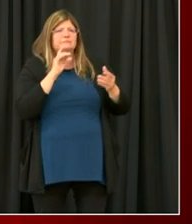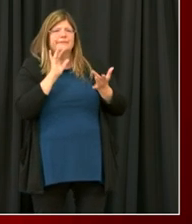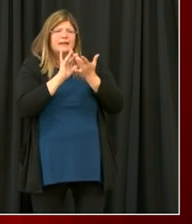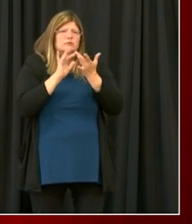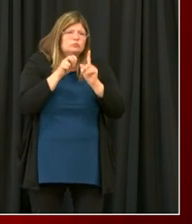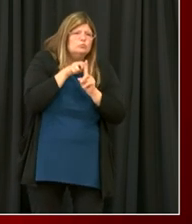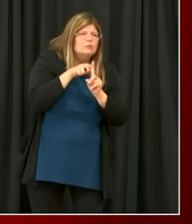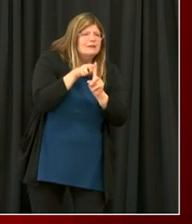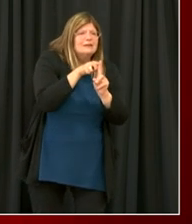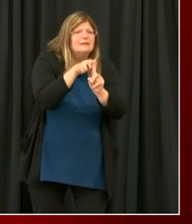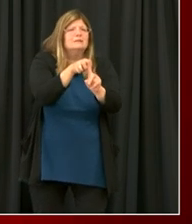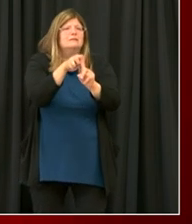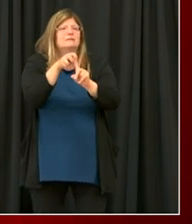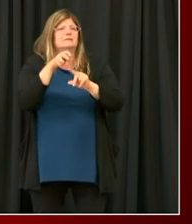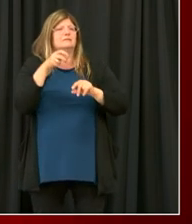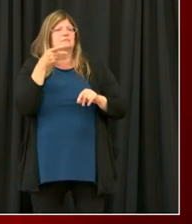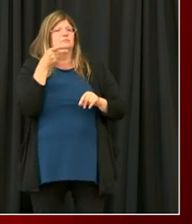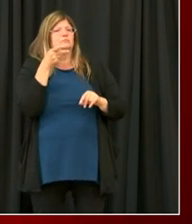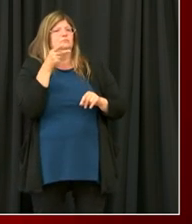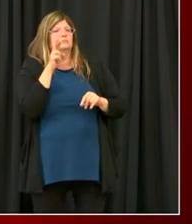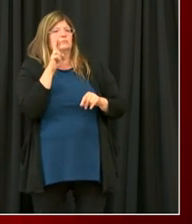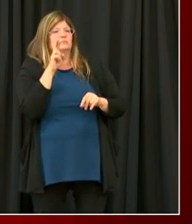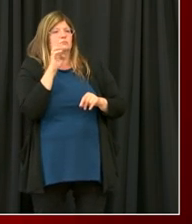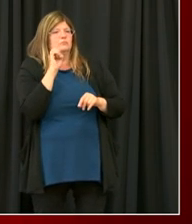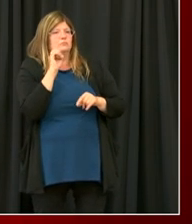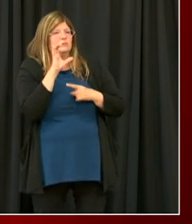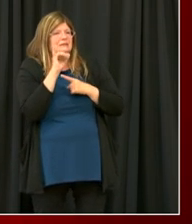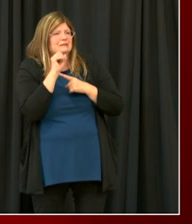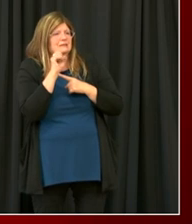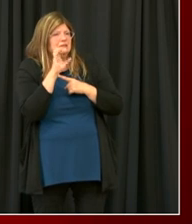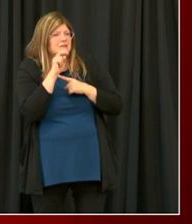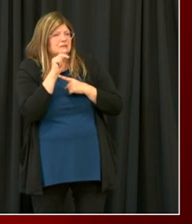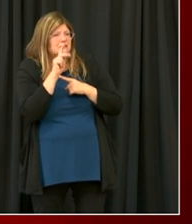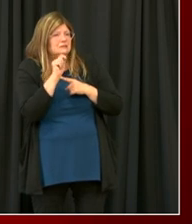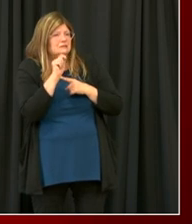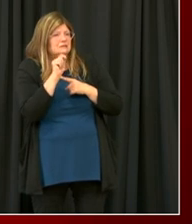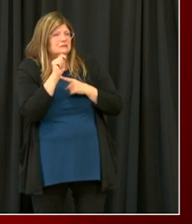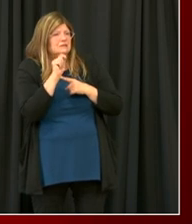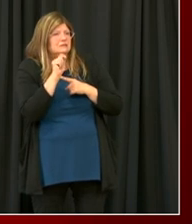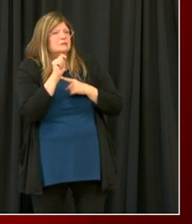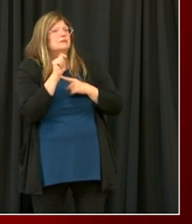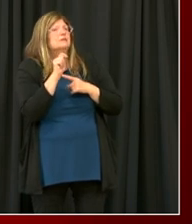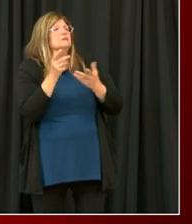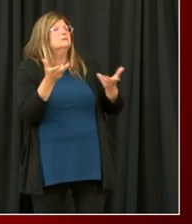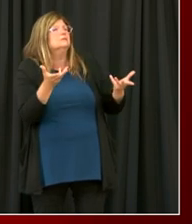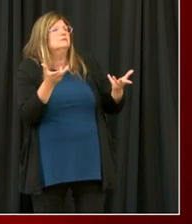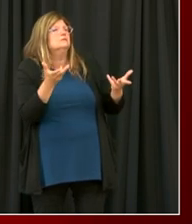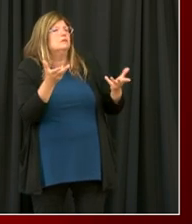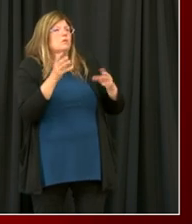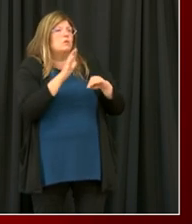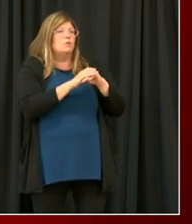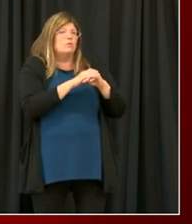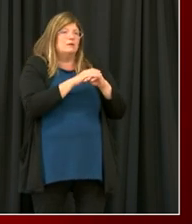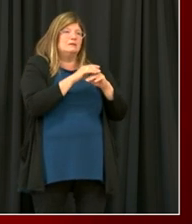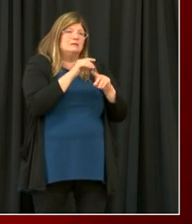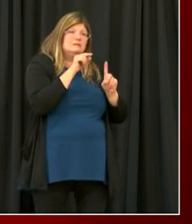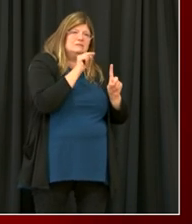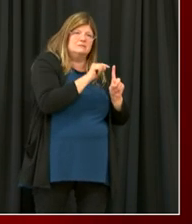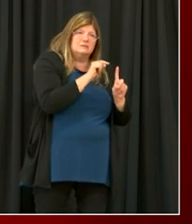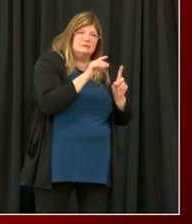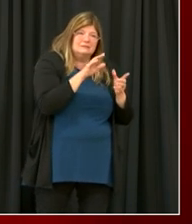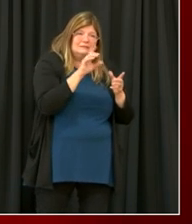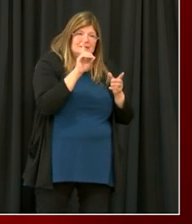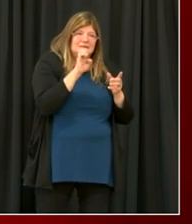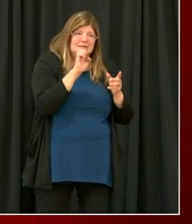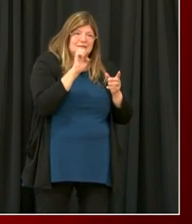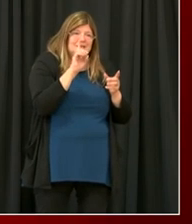to possibly have that metric today or tomorrow. The staff is doing the work. We are onboarding an